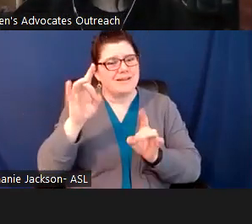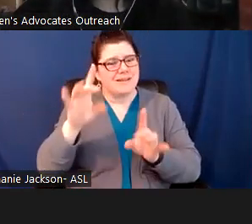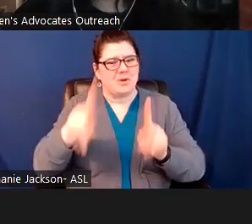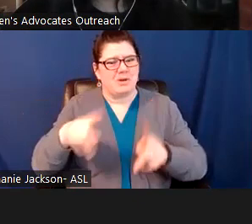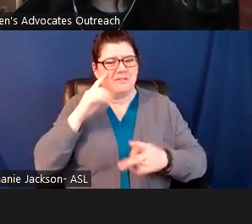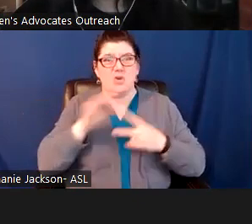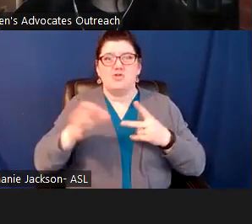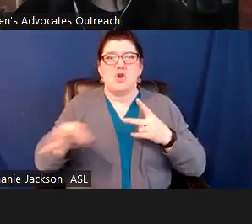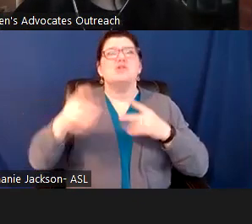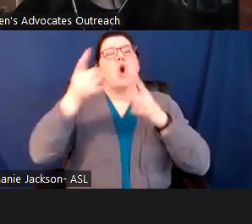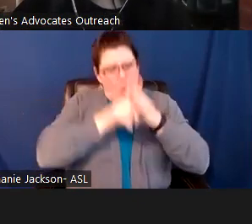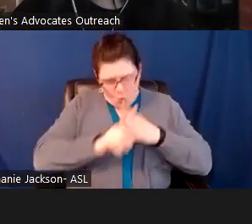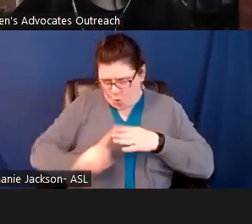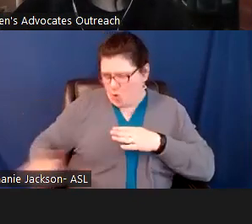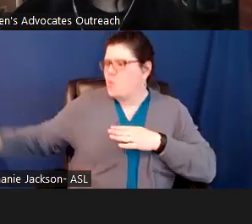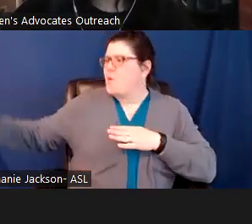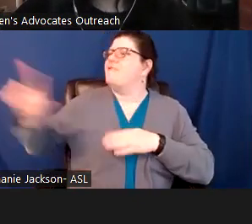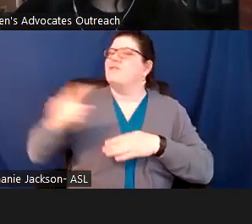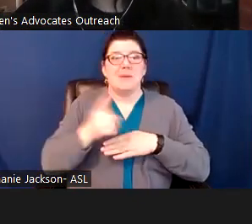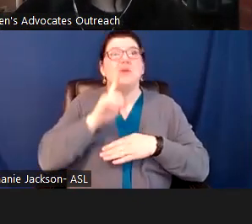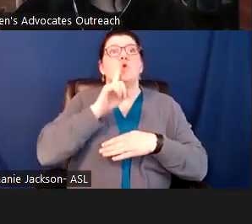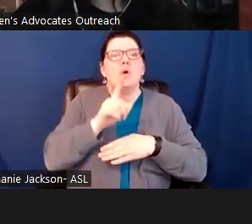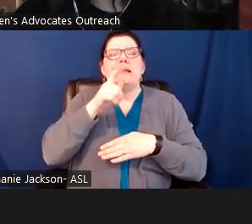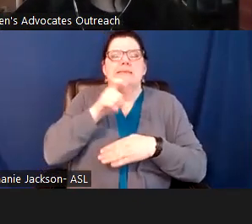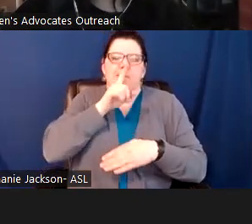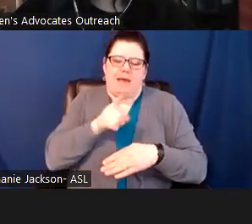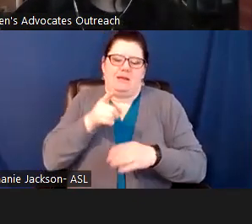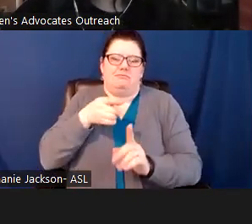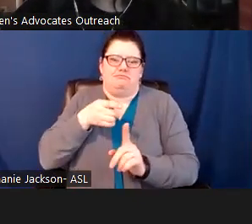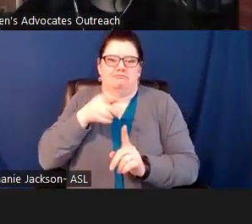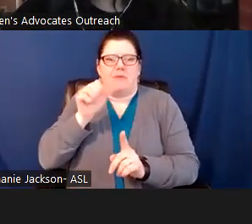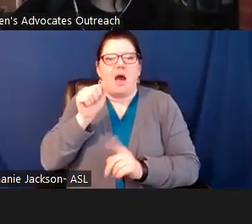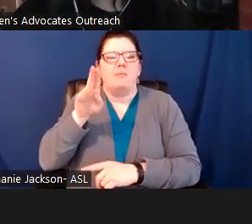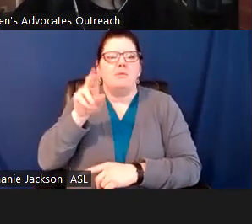to walk away from someone who is abusive towards you.